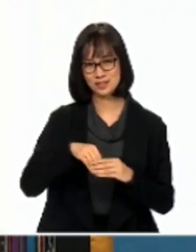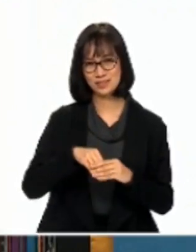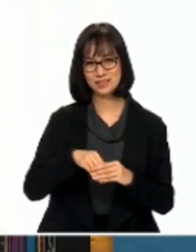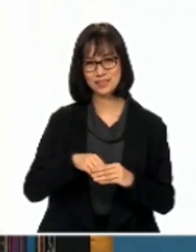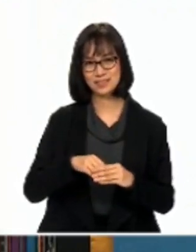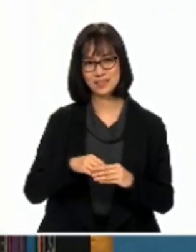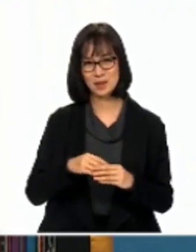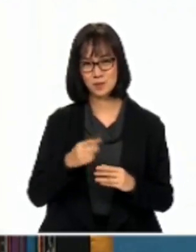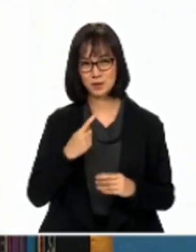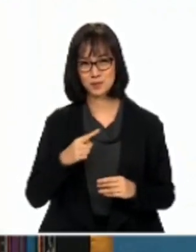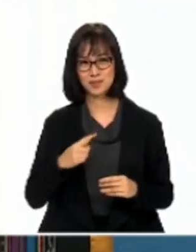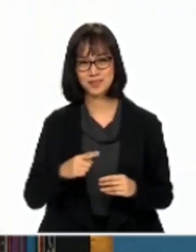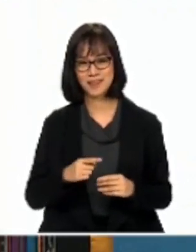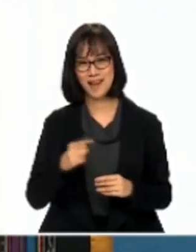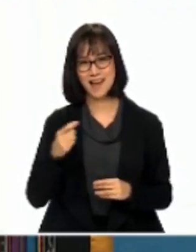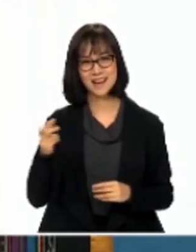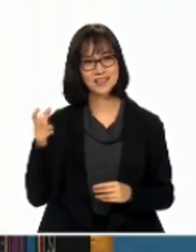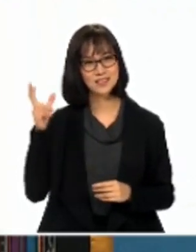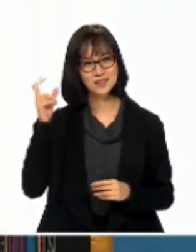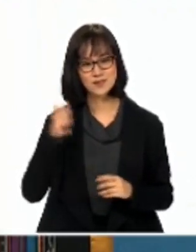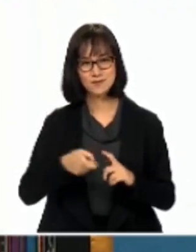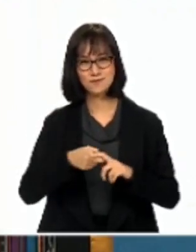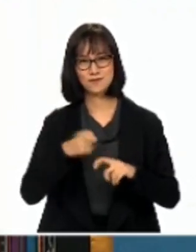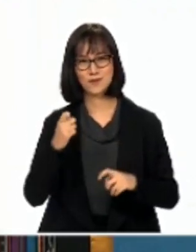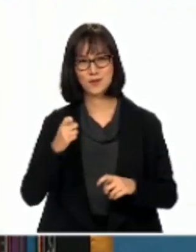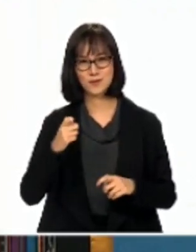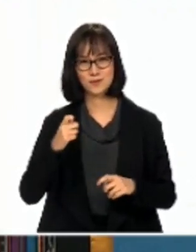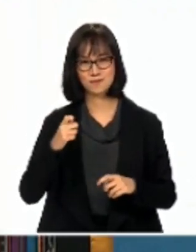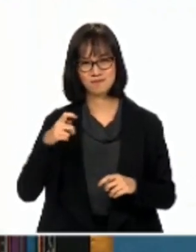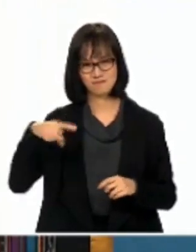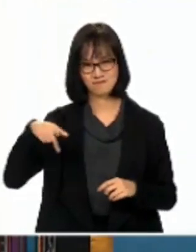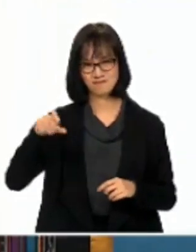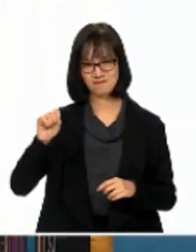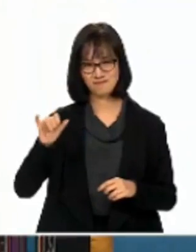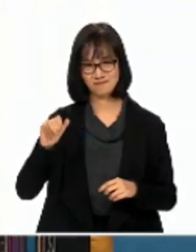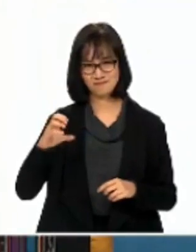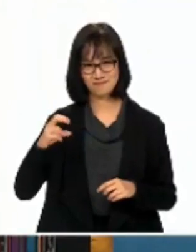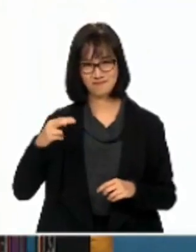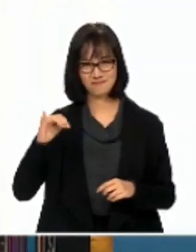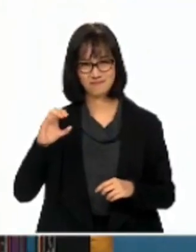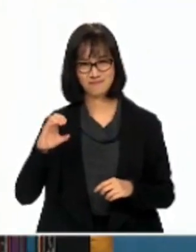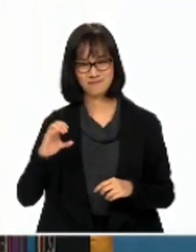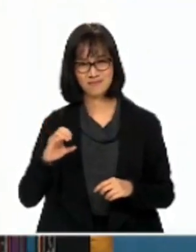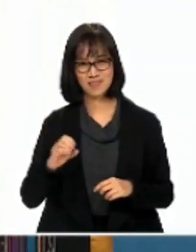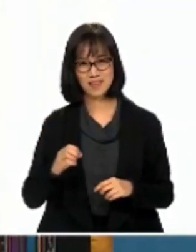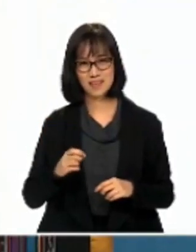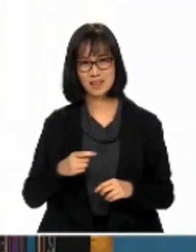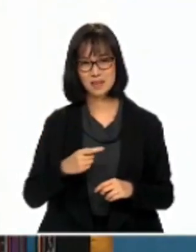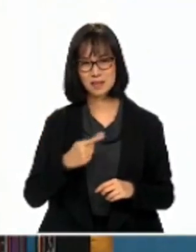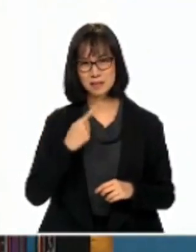a psychic that the first crack when the big one hits